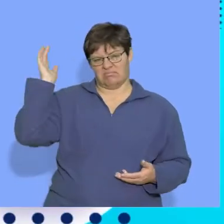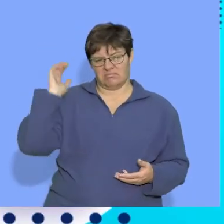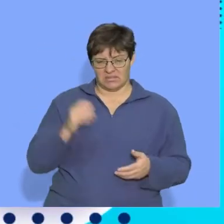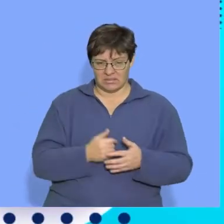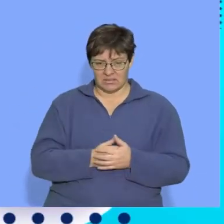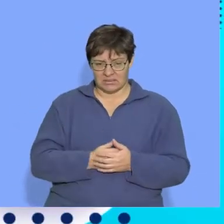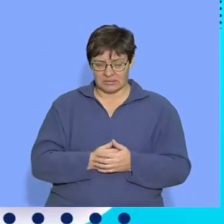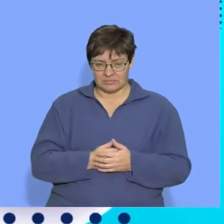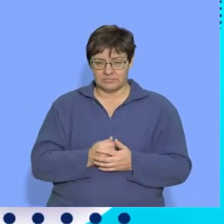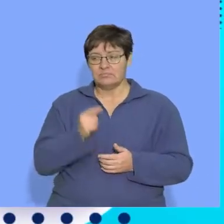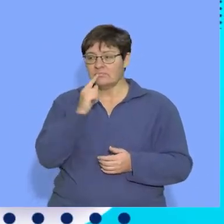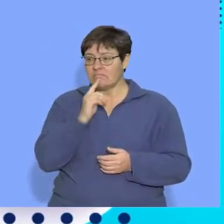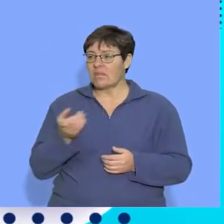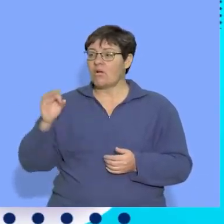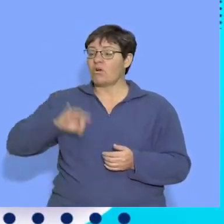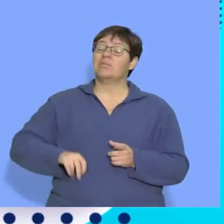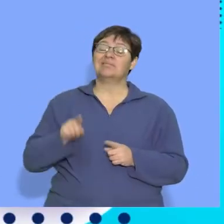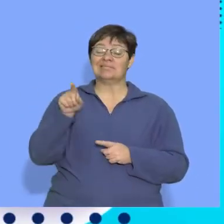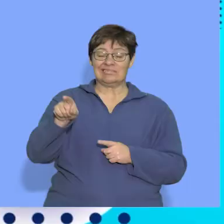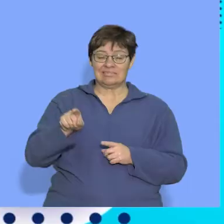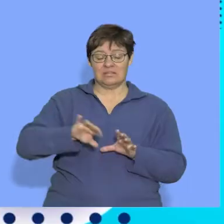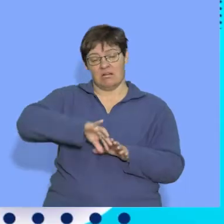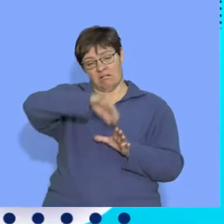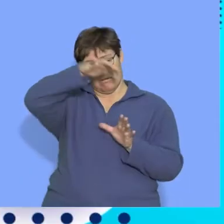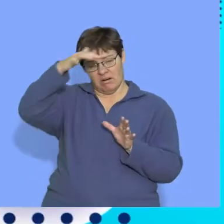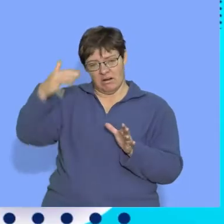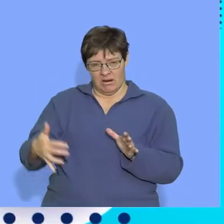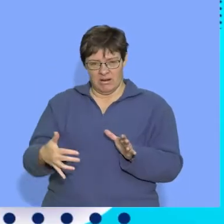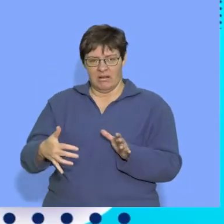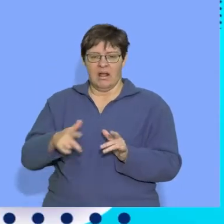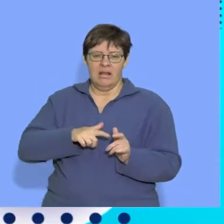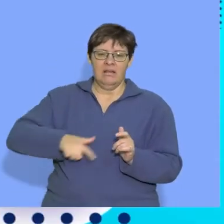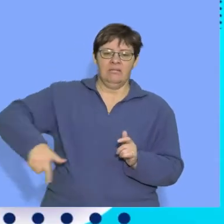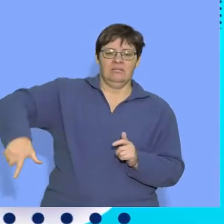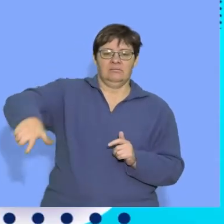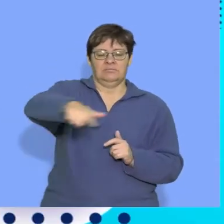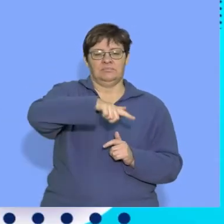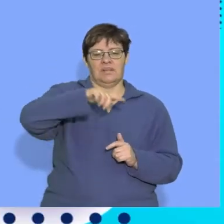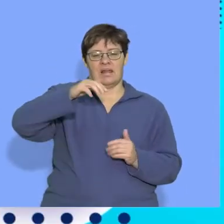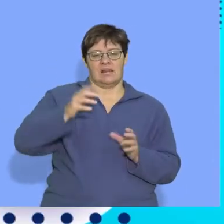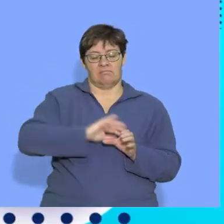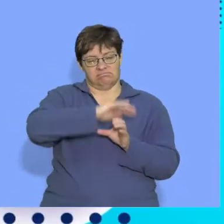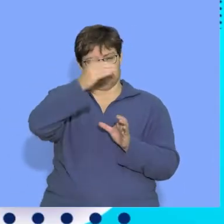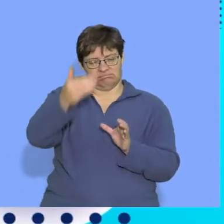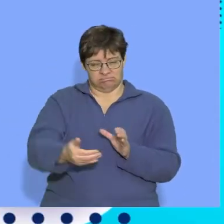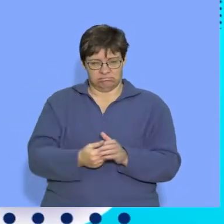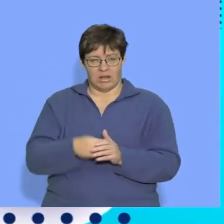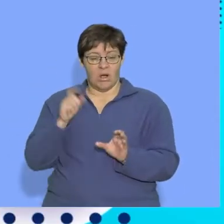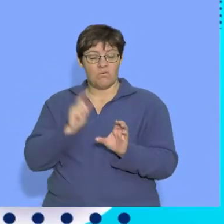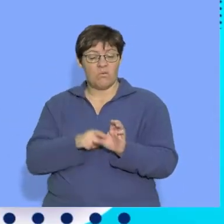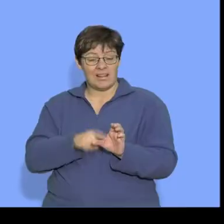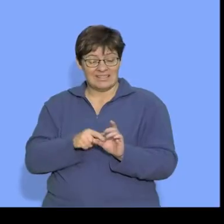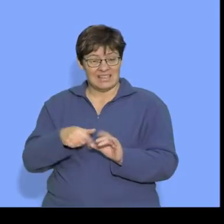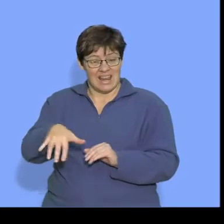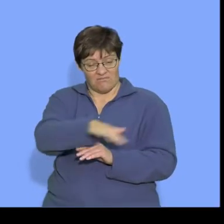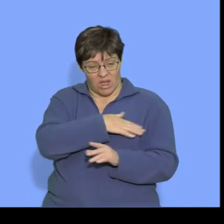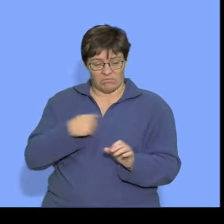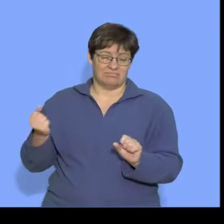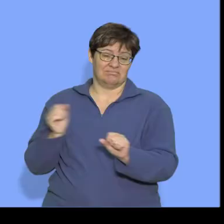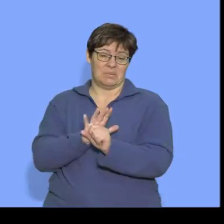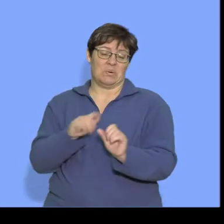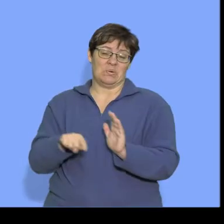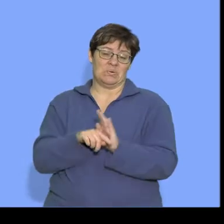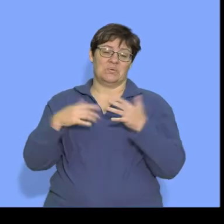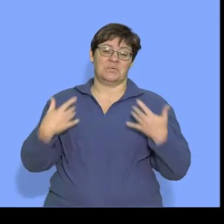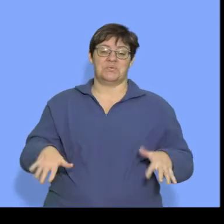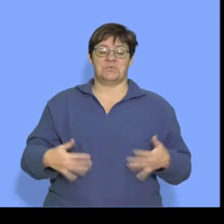again contributes to what we refer to as landfills. It often impacts on the quality of our environment. So in